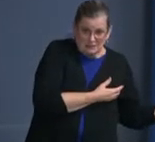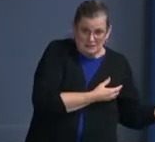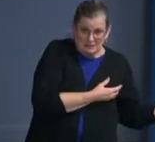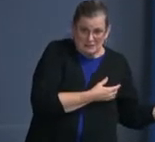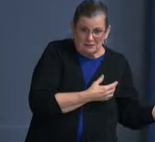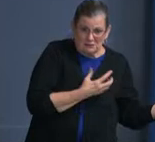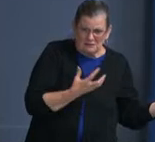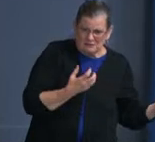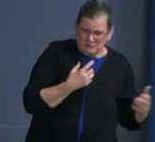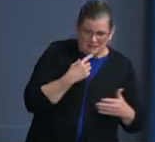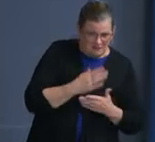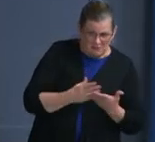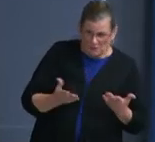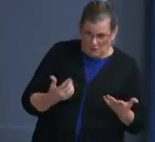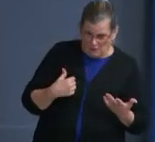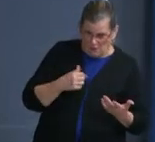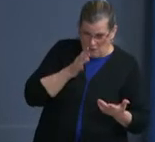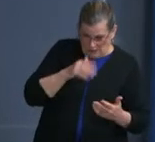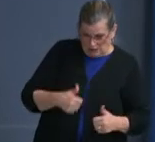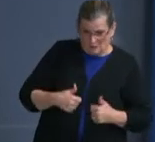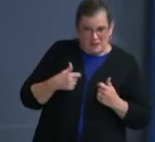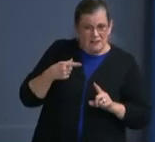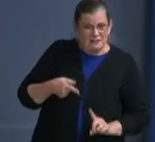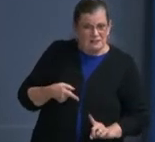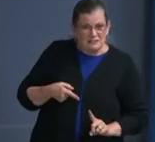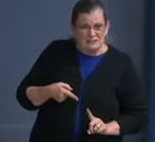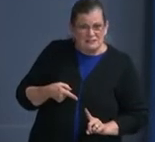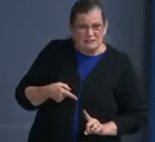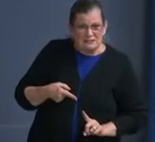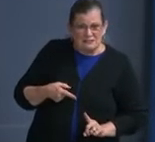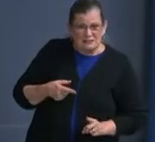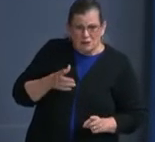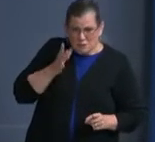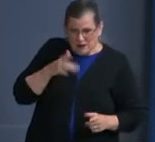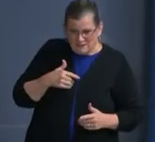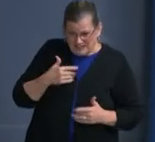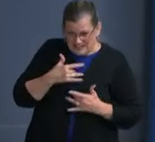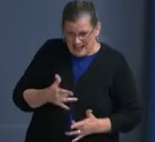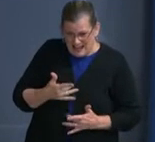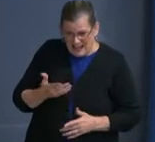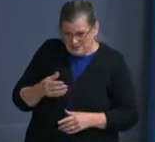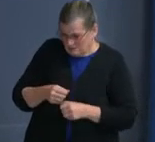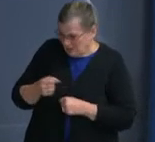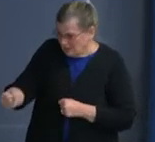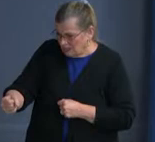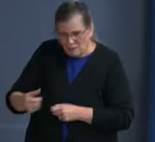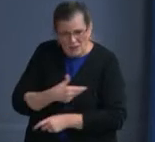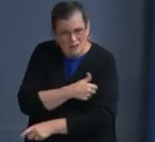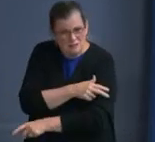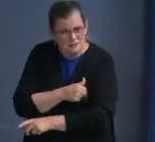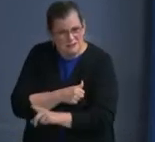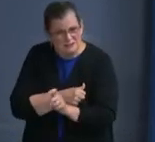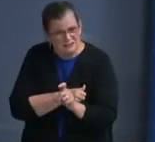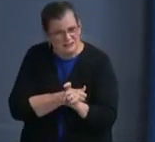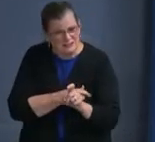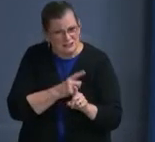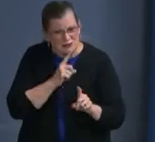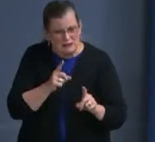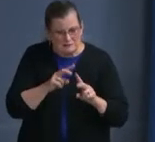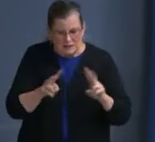to survive this? What's the likelihood that I could be hospitalized? How much of a risk am I in for other people? So it's a very anxiety-provoking